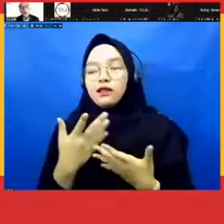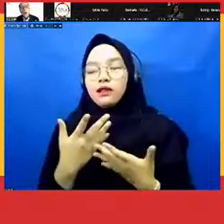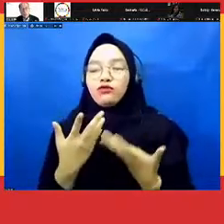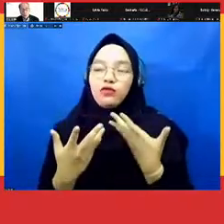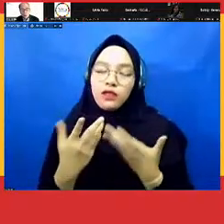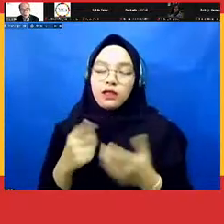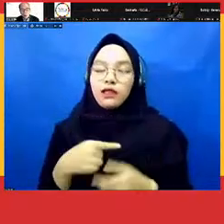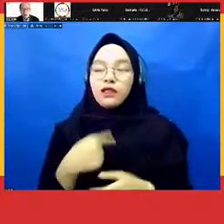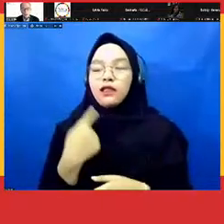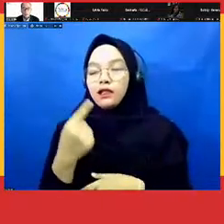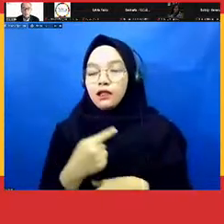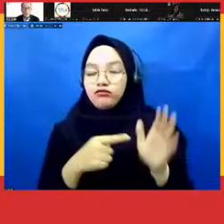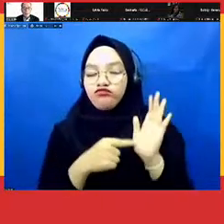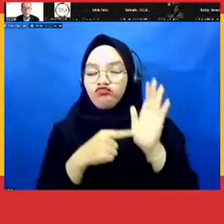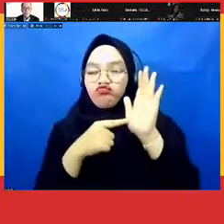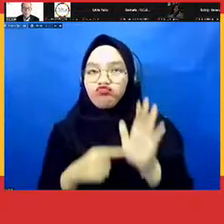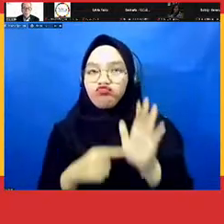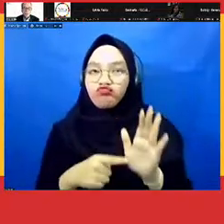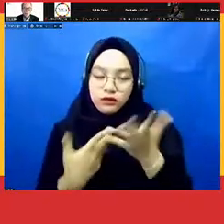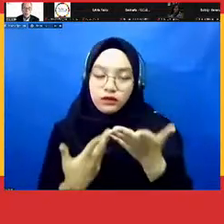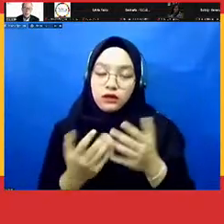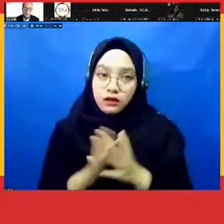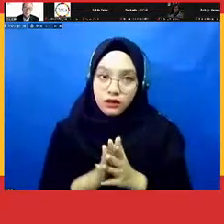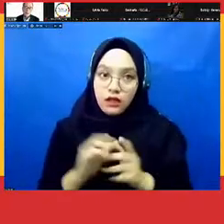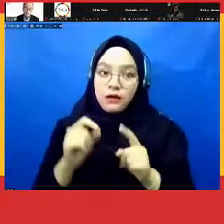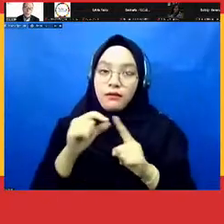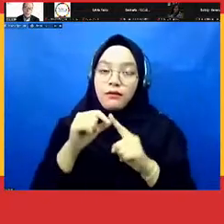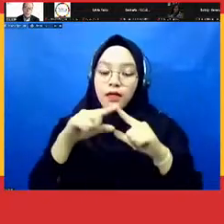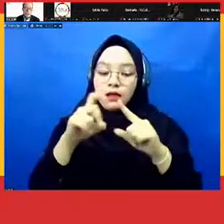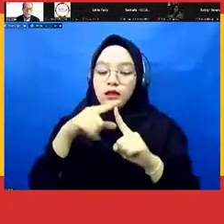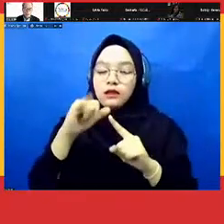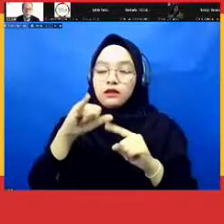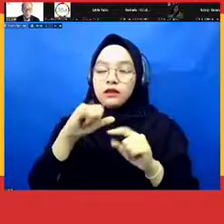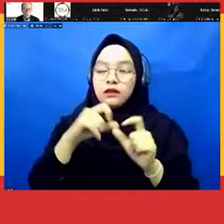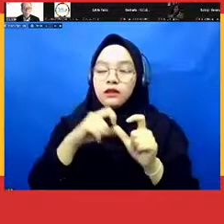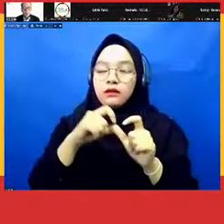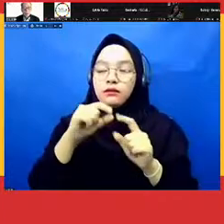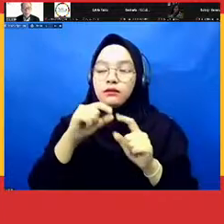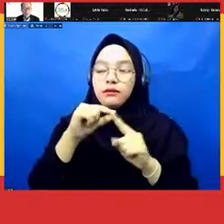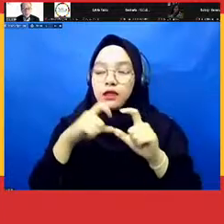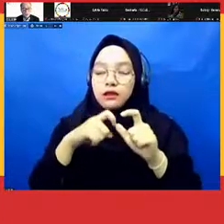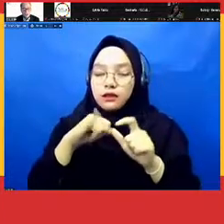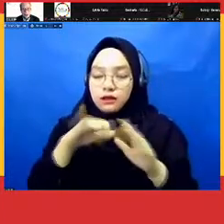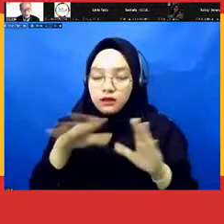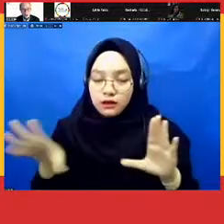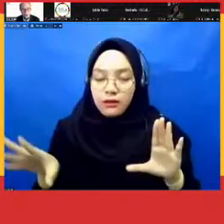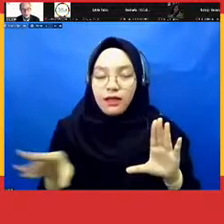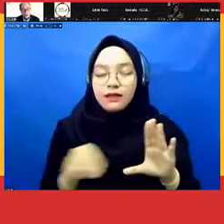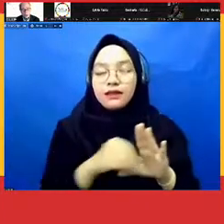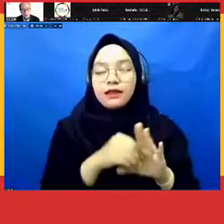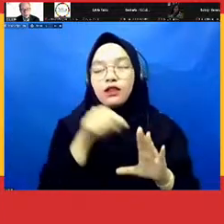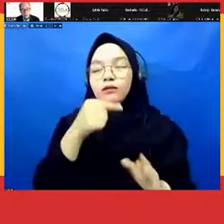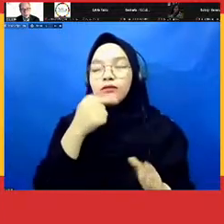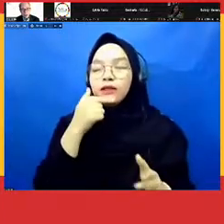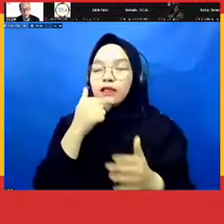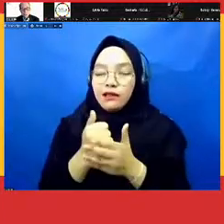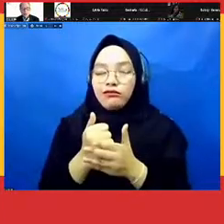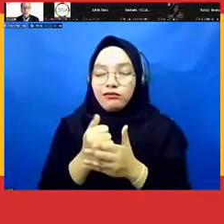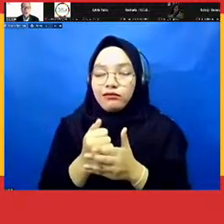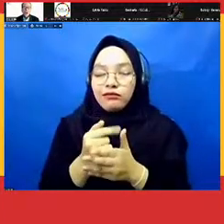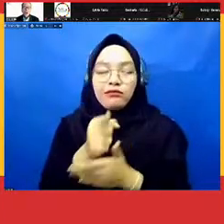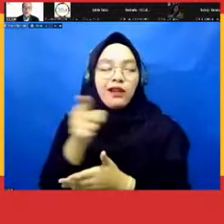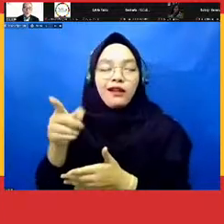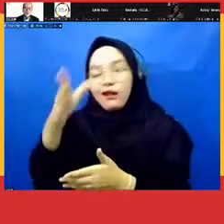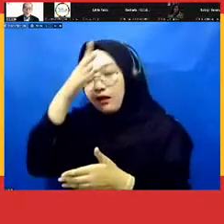not know how to. In fact, it applies to everybody, even civil society organizations.